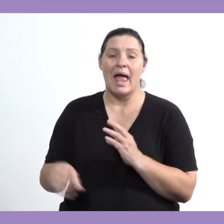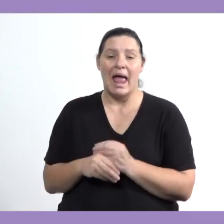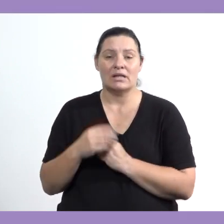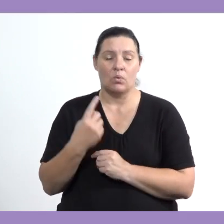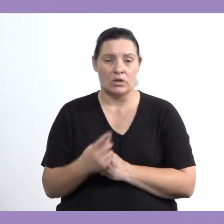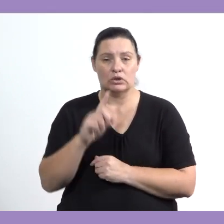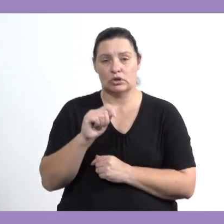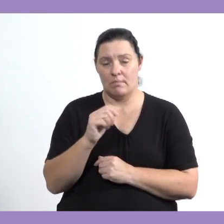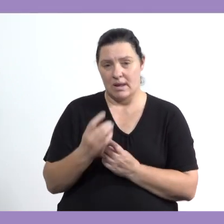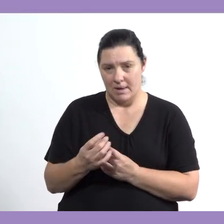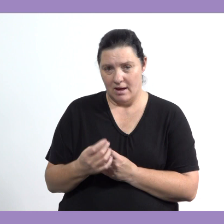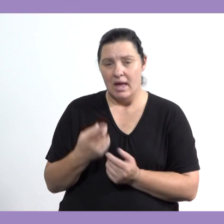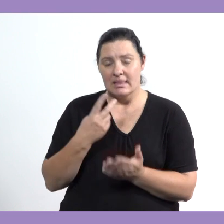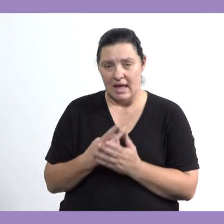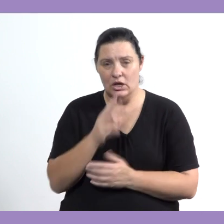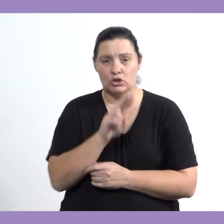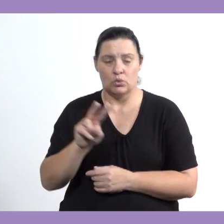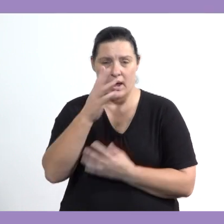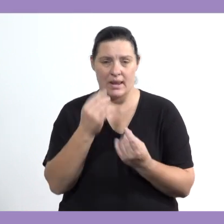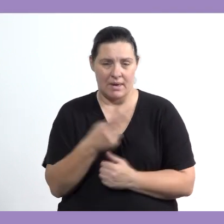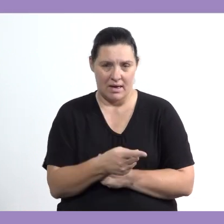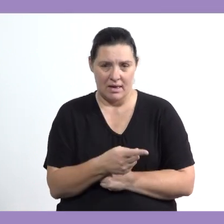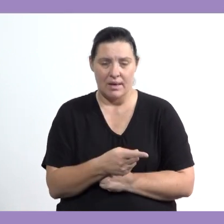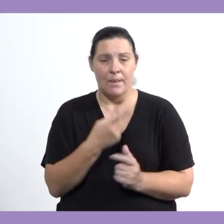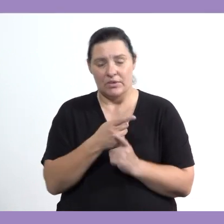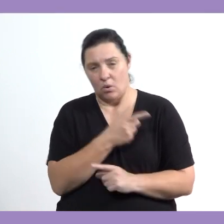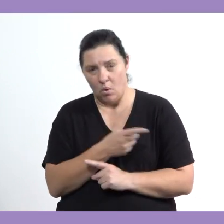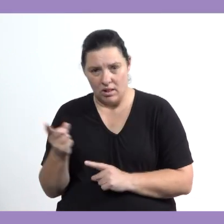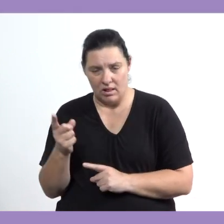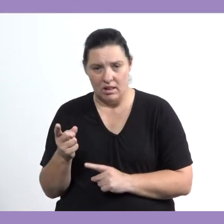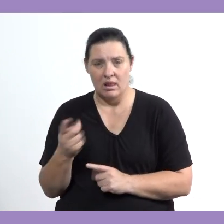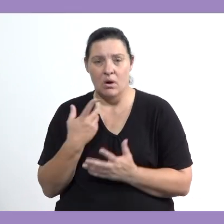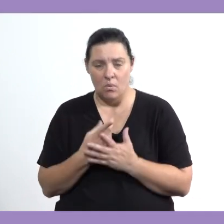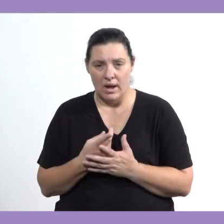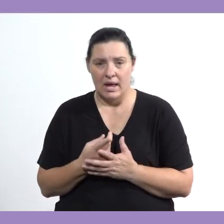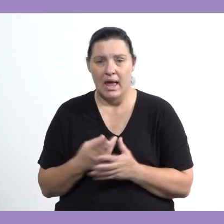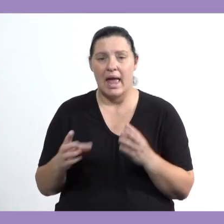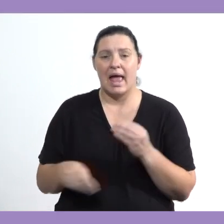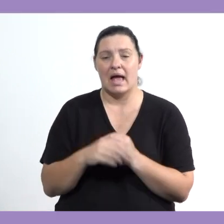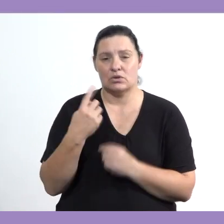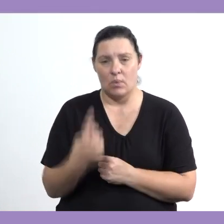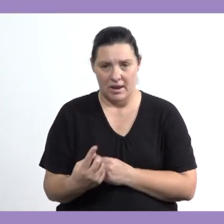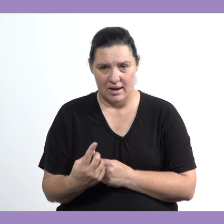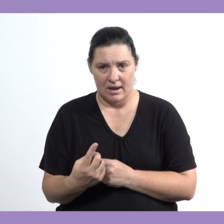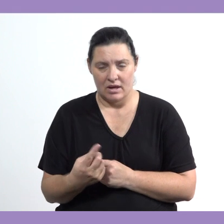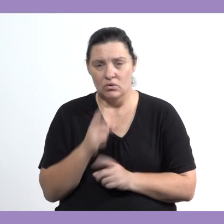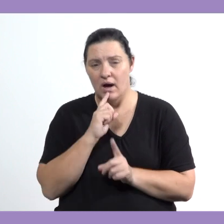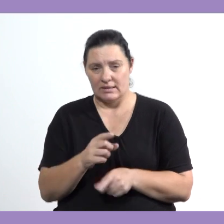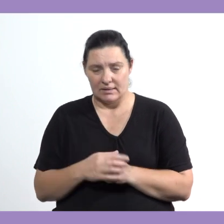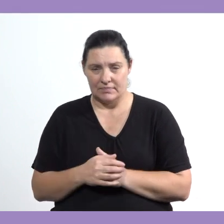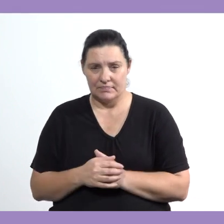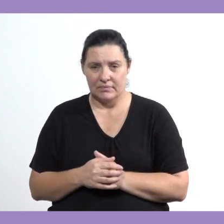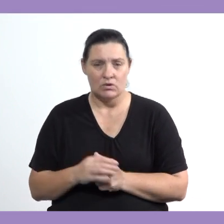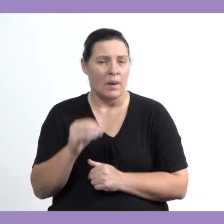are adding 1 to the term number, and then we square that number, and then with all of them, we are simply just adding 1 to